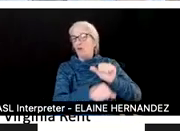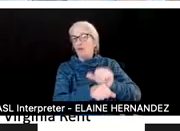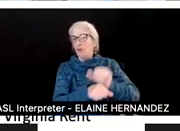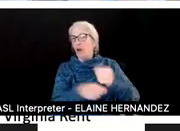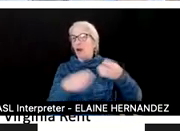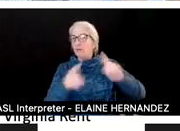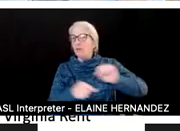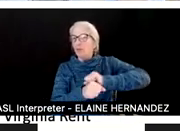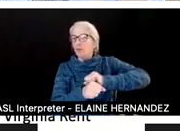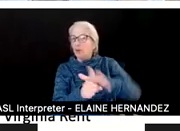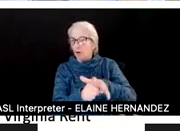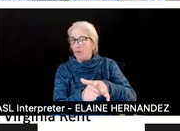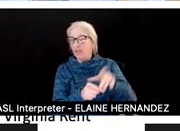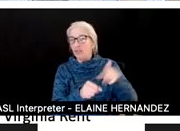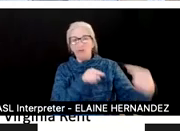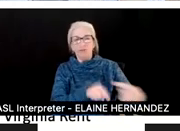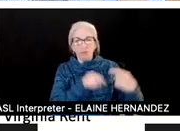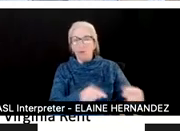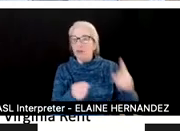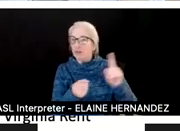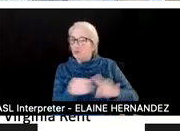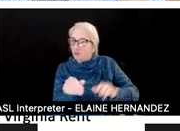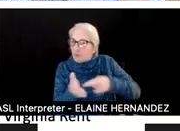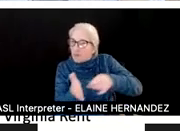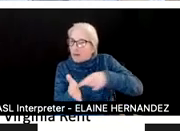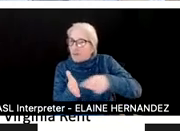rent. So she applies for the Virginia